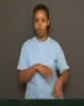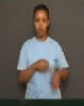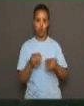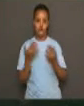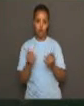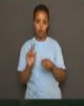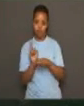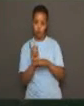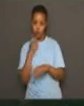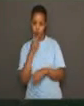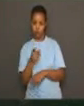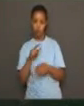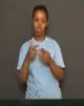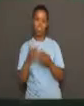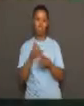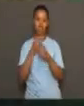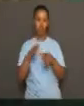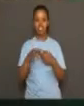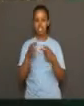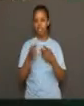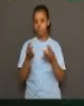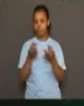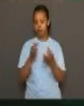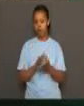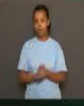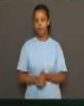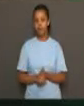video about natural selection.